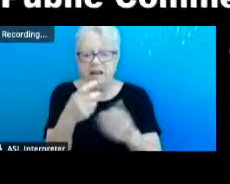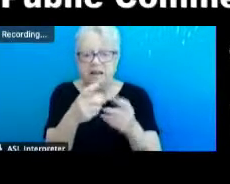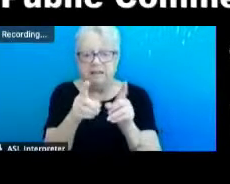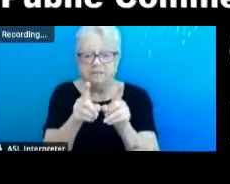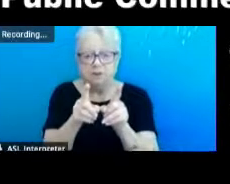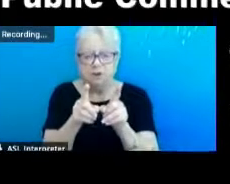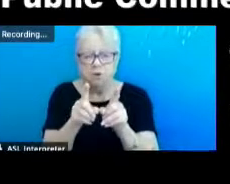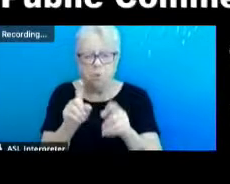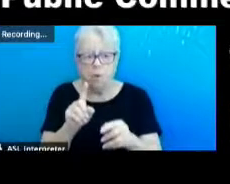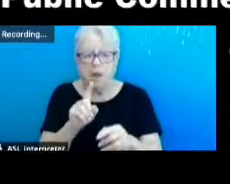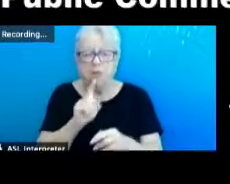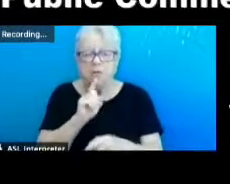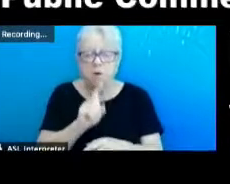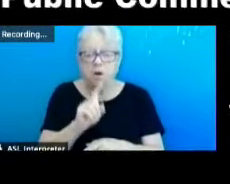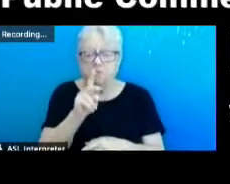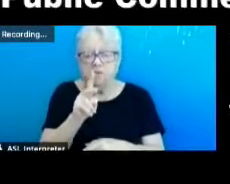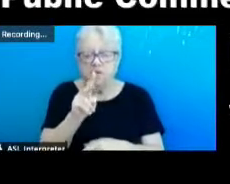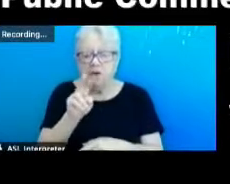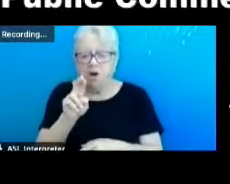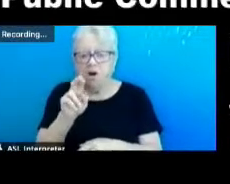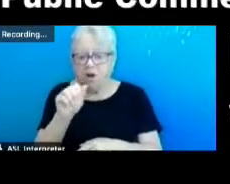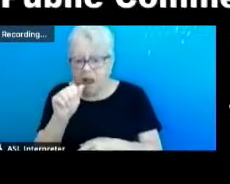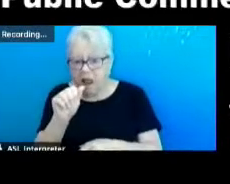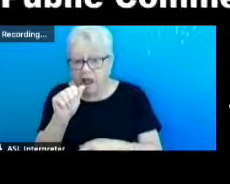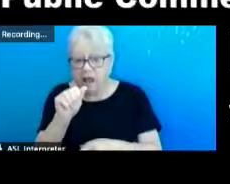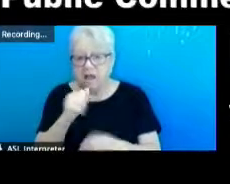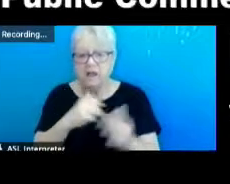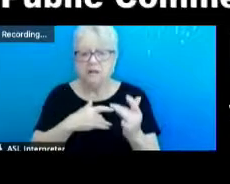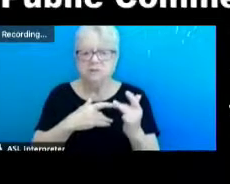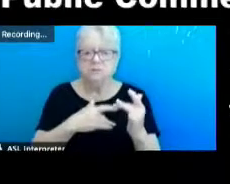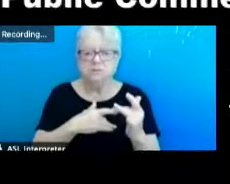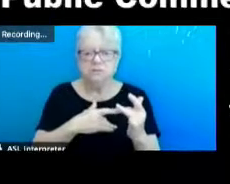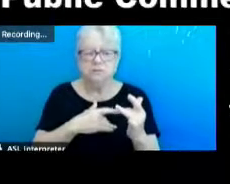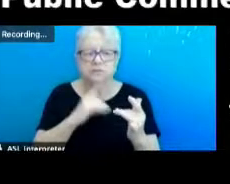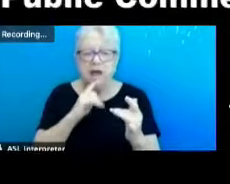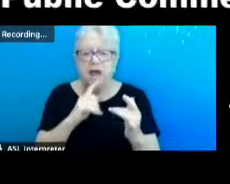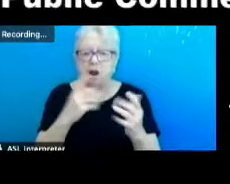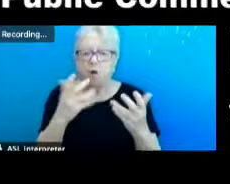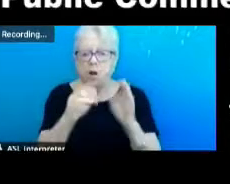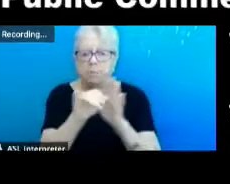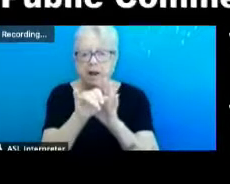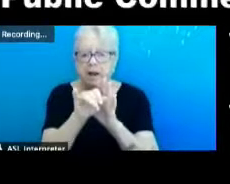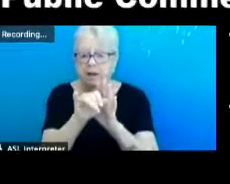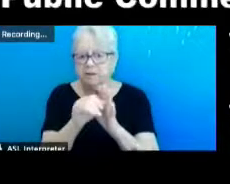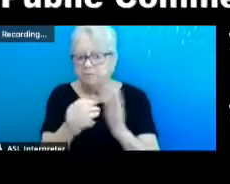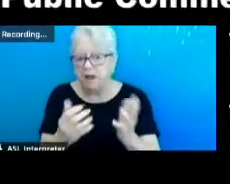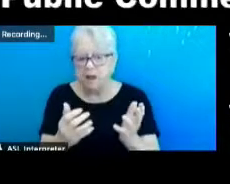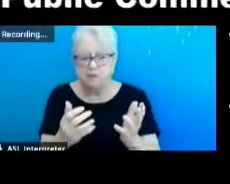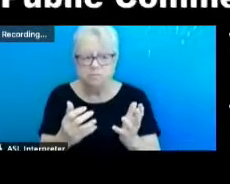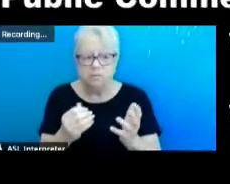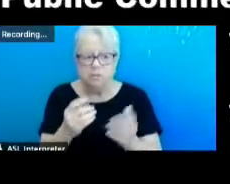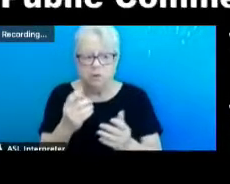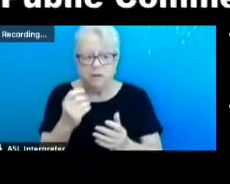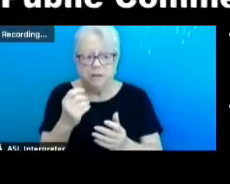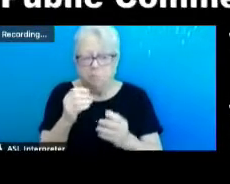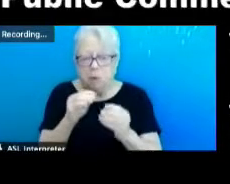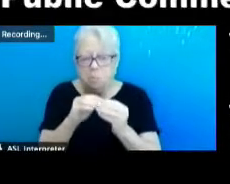are VRA concerns, or where we've identified or whatnot. So it's just a little bit